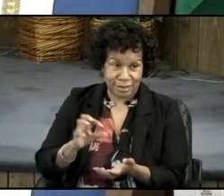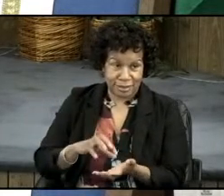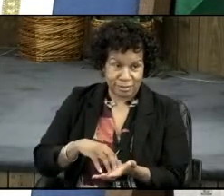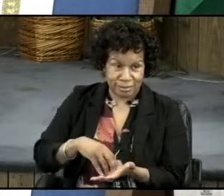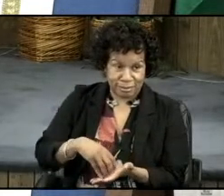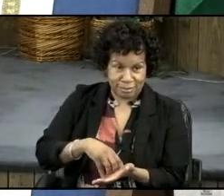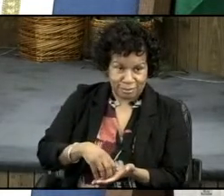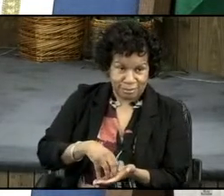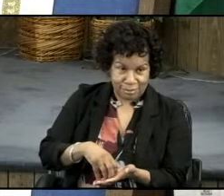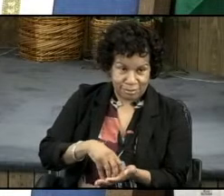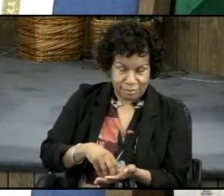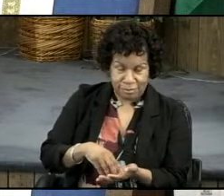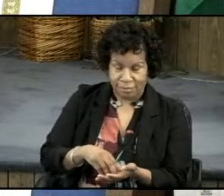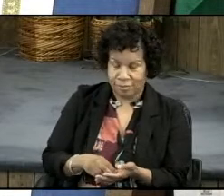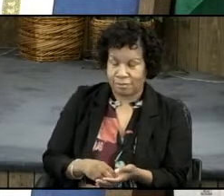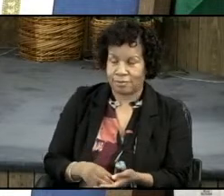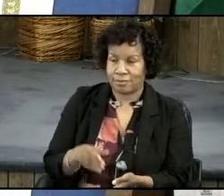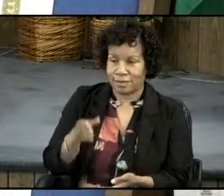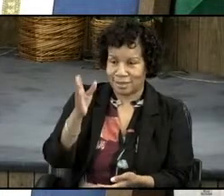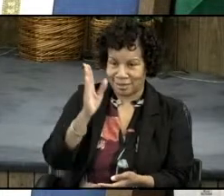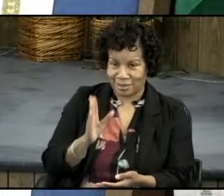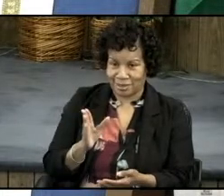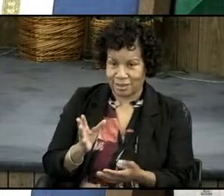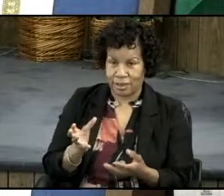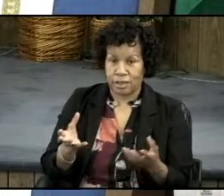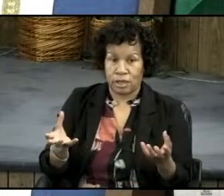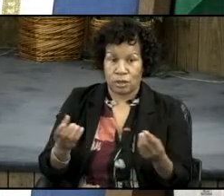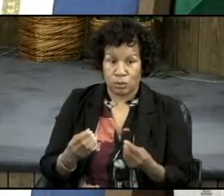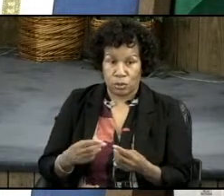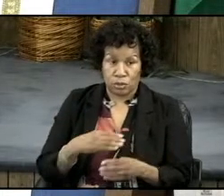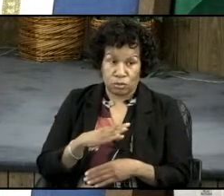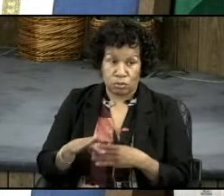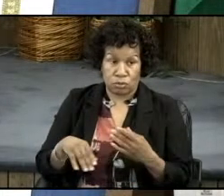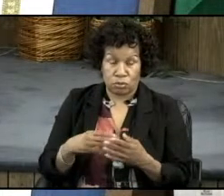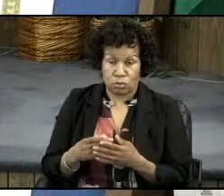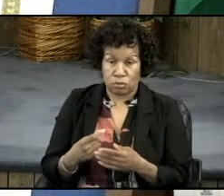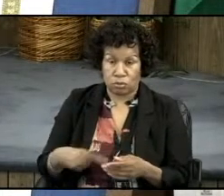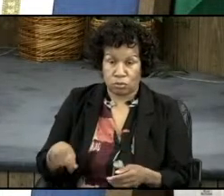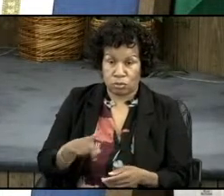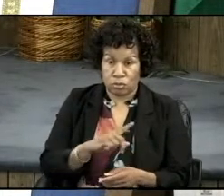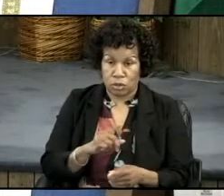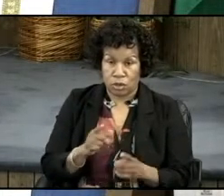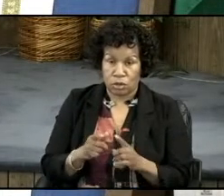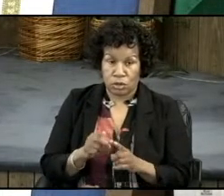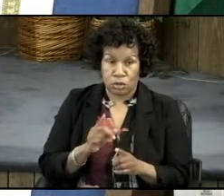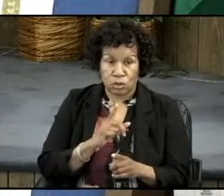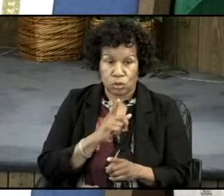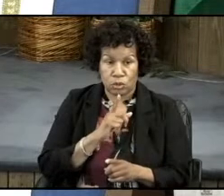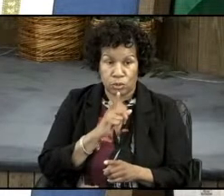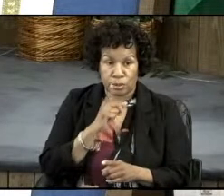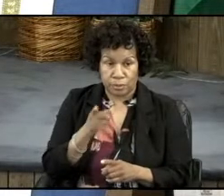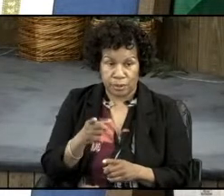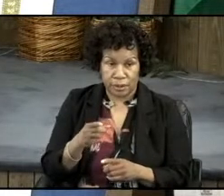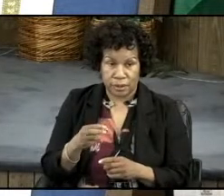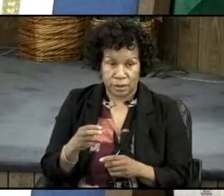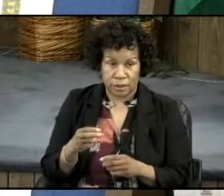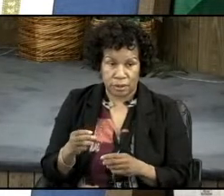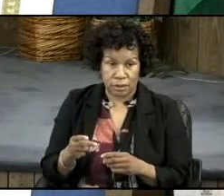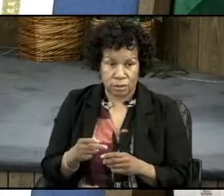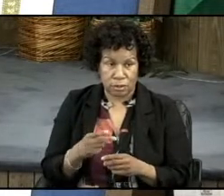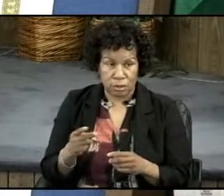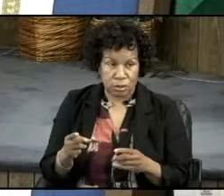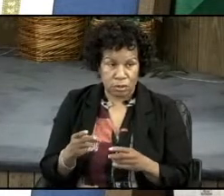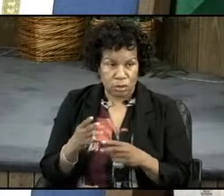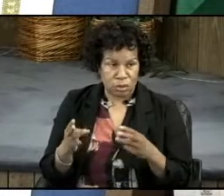you. God's desire is that you be a champion. Whether it's in the corporate world,